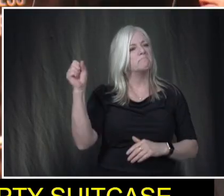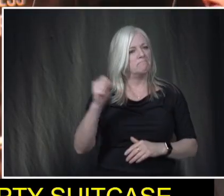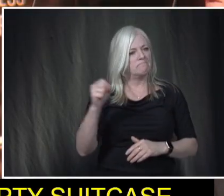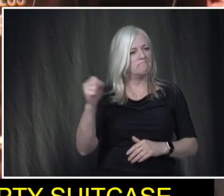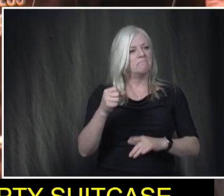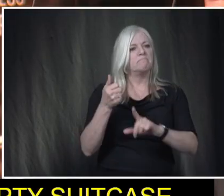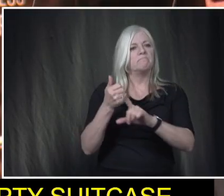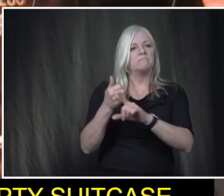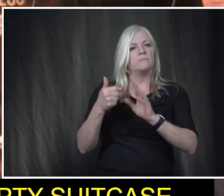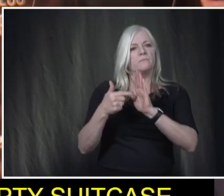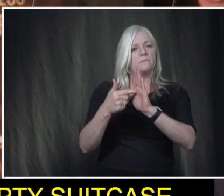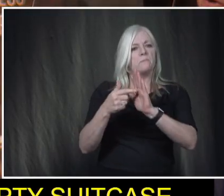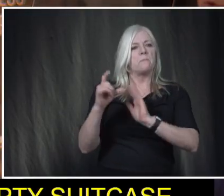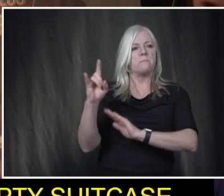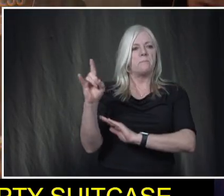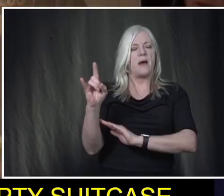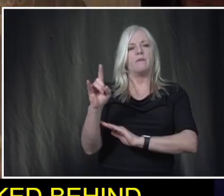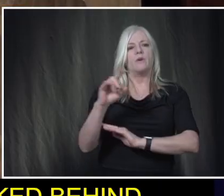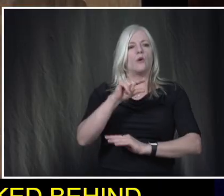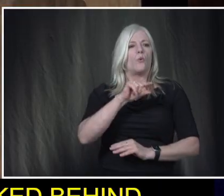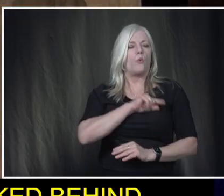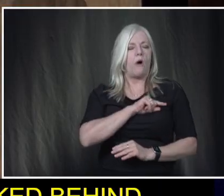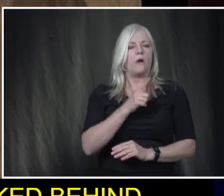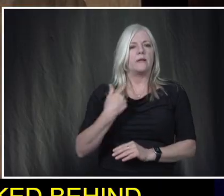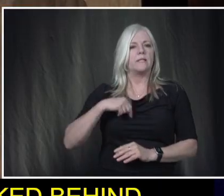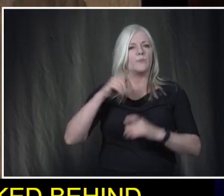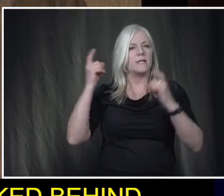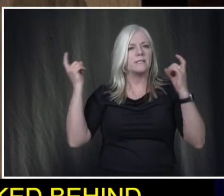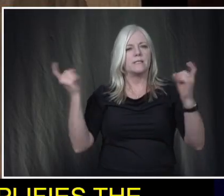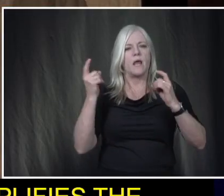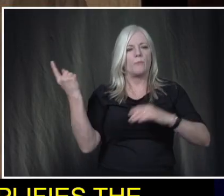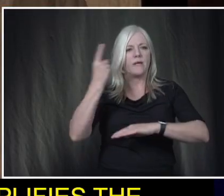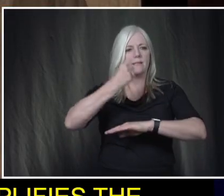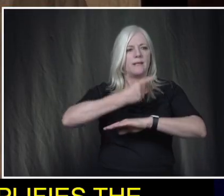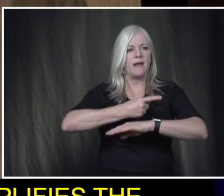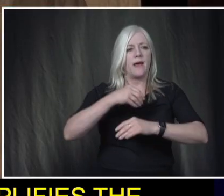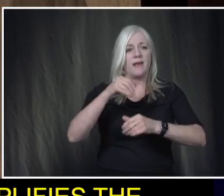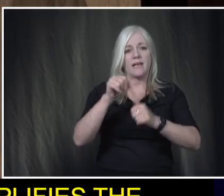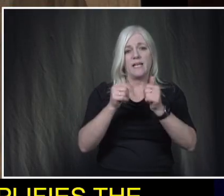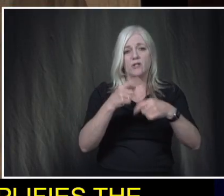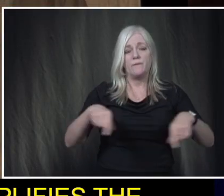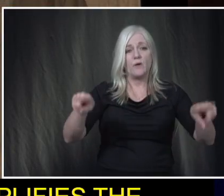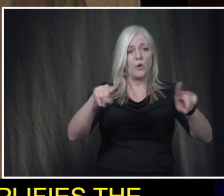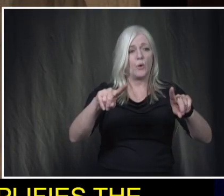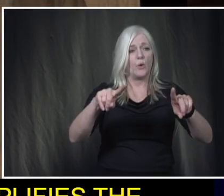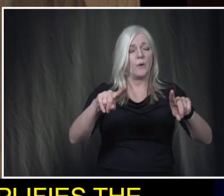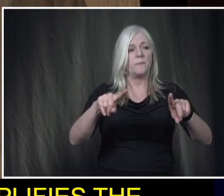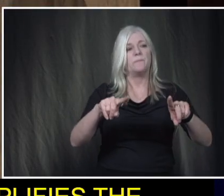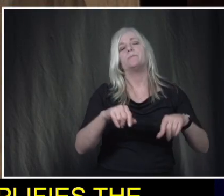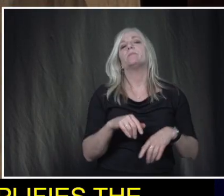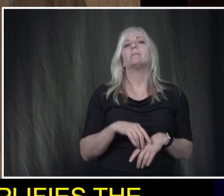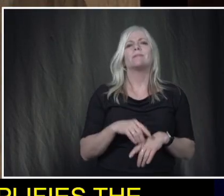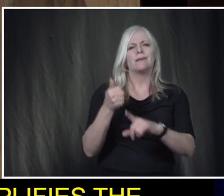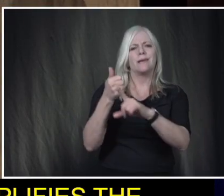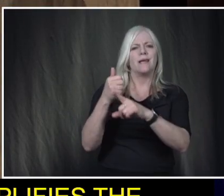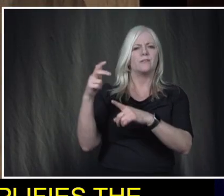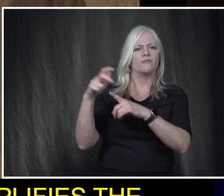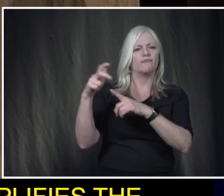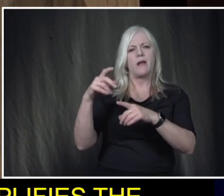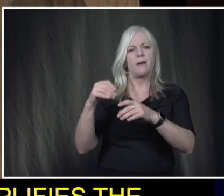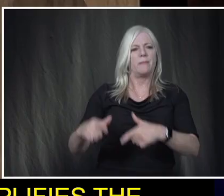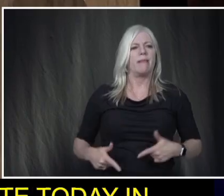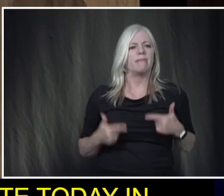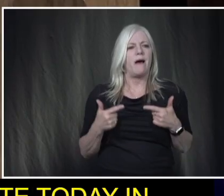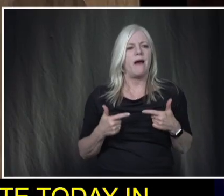Crawford exemplifies the maverick qualities we celebrate today in each of you. He is a champion in life.